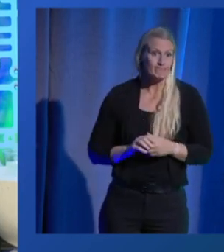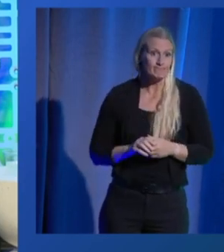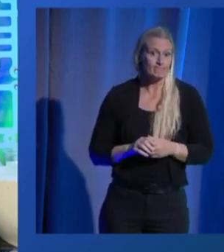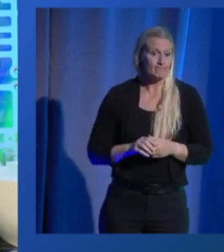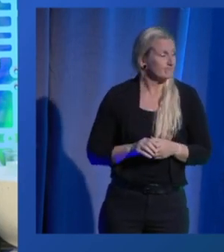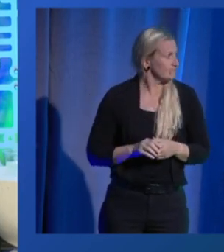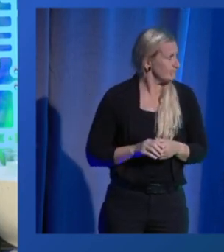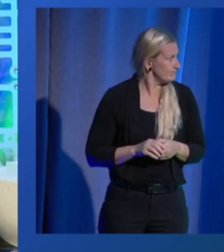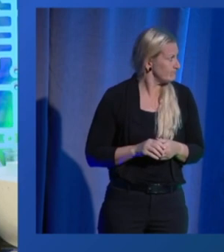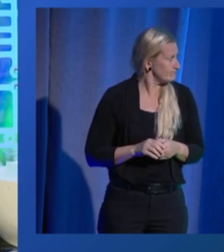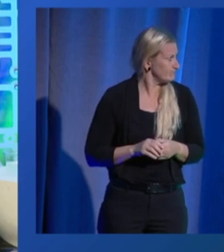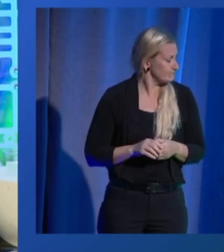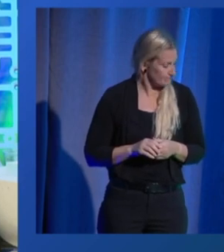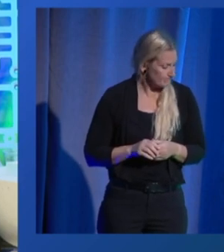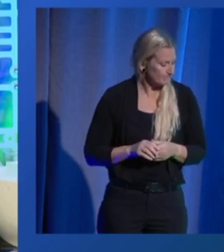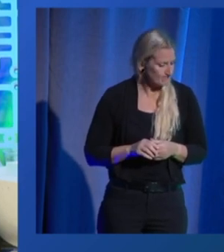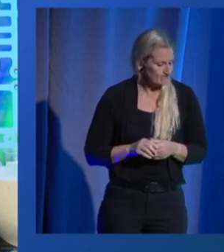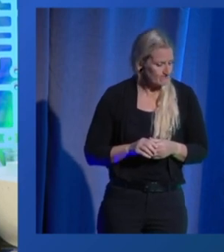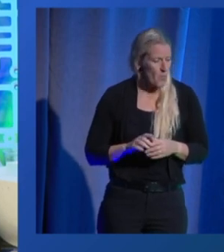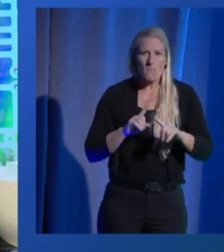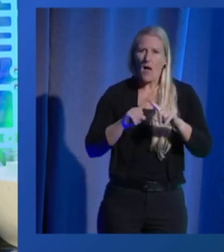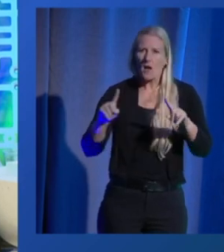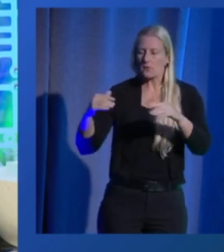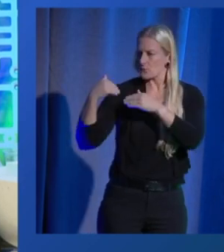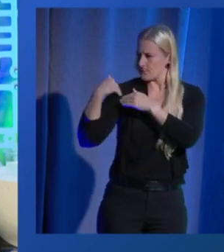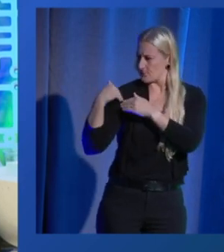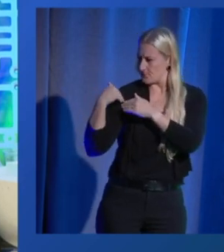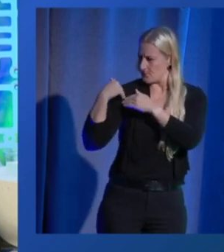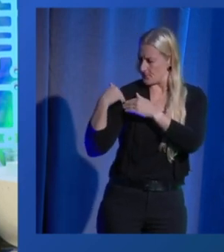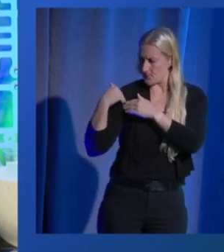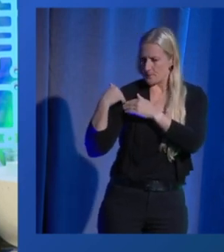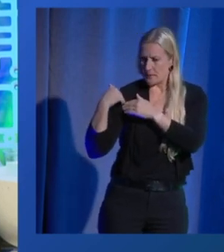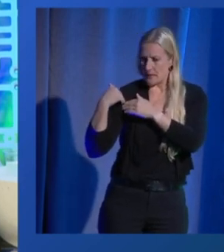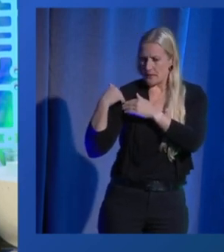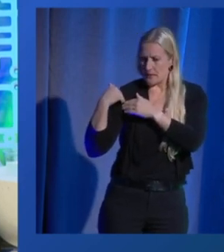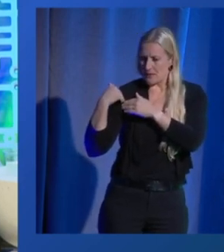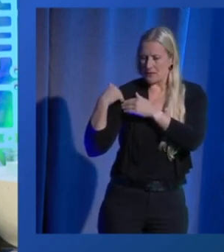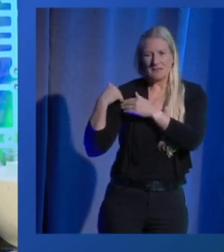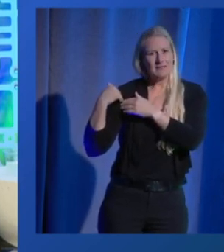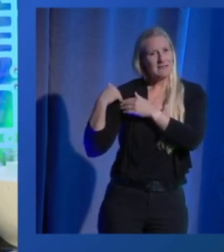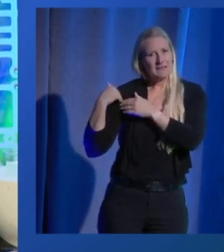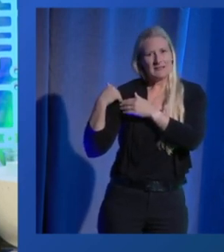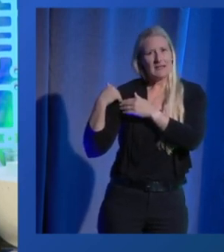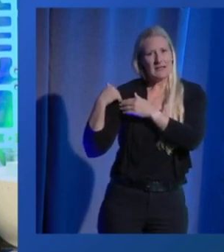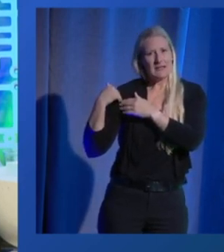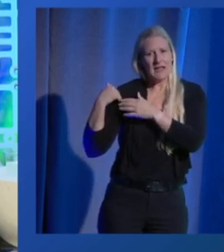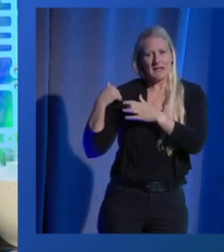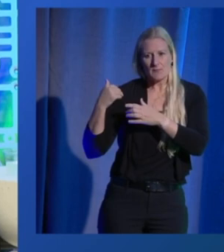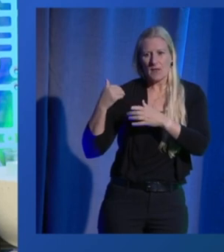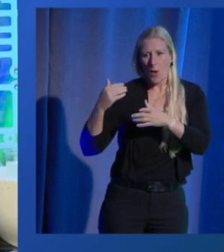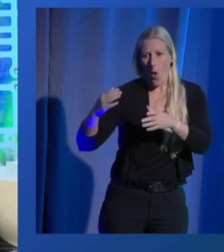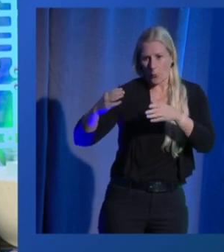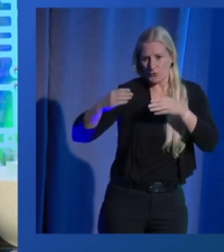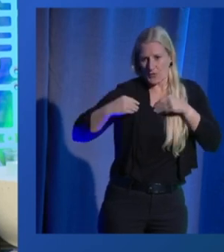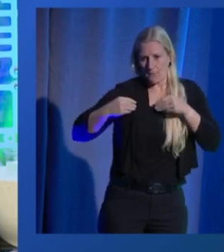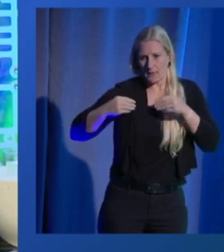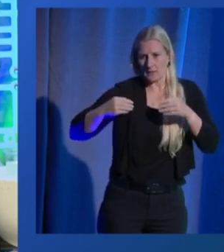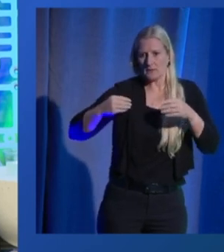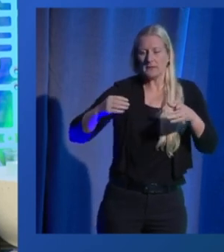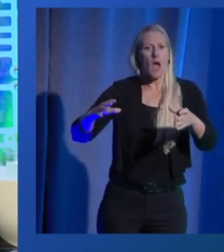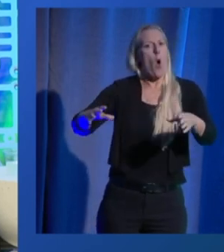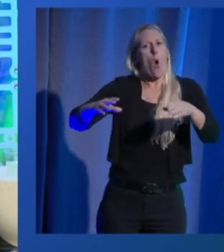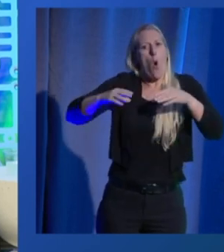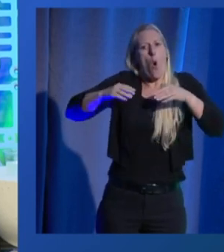the responsibility really it has to to be akin to extreme ownership right but